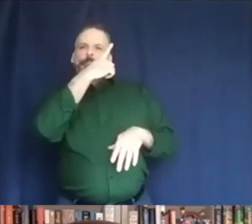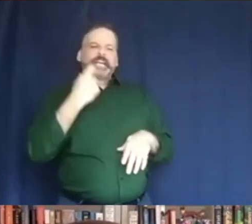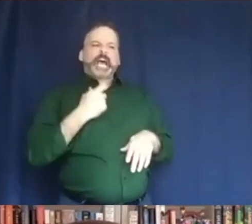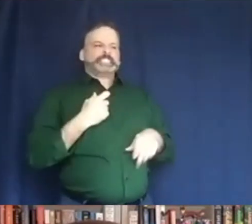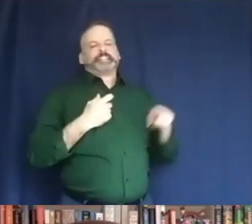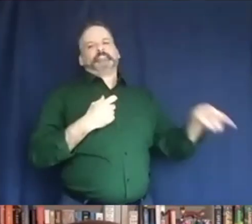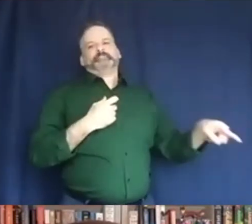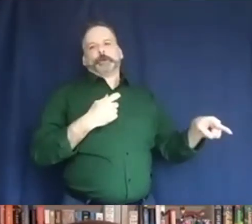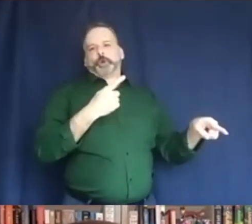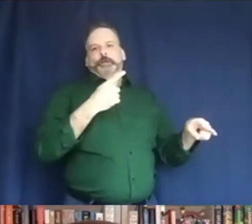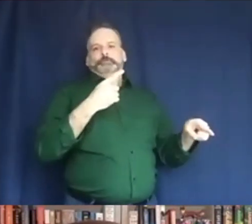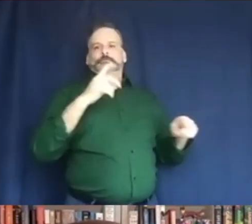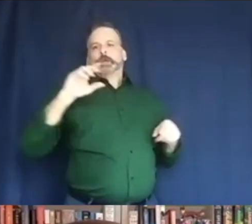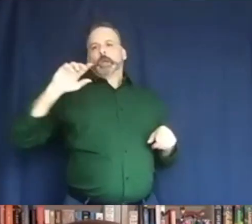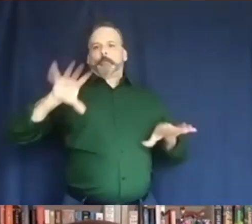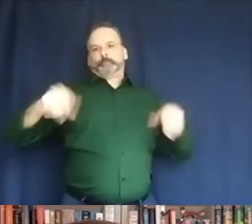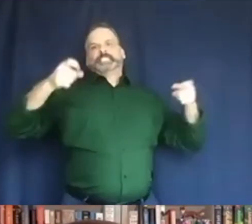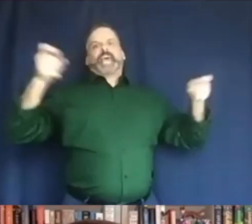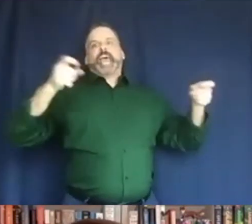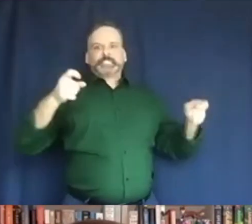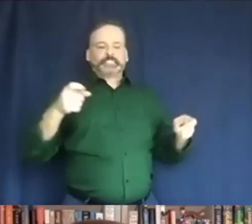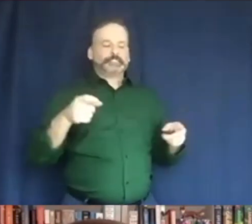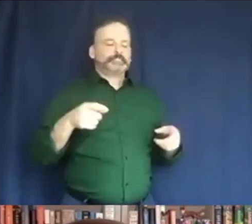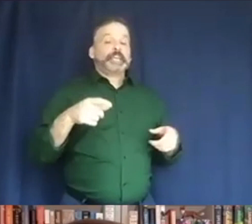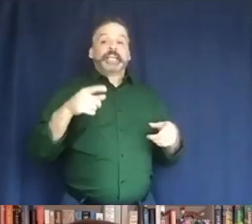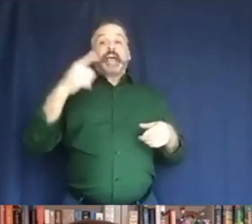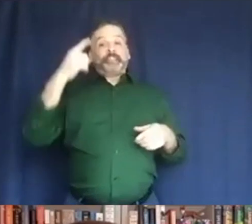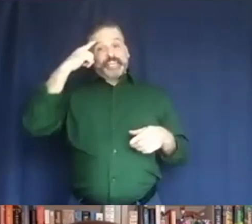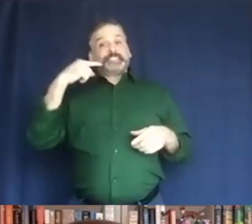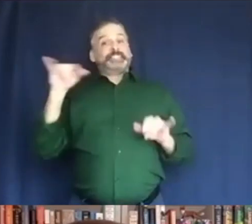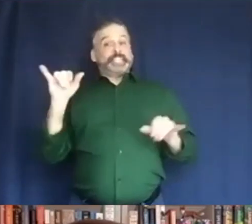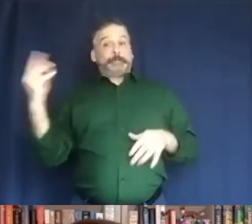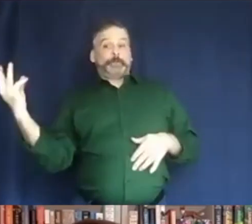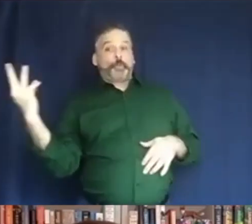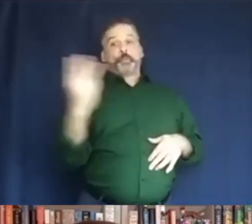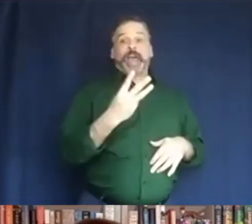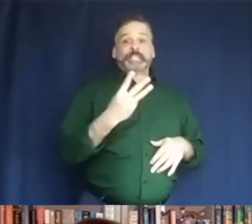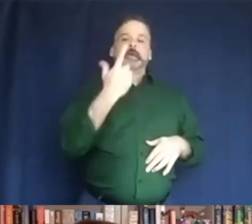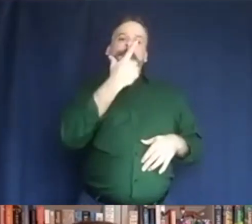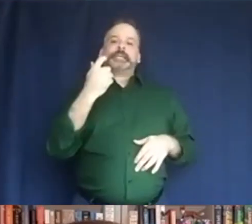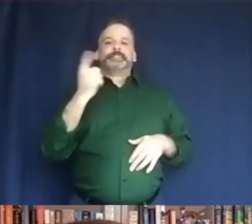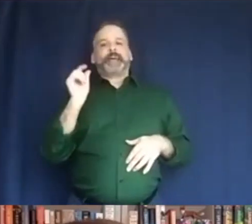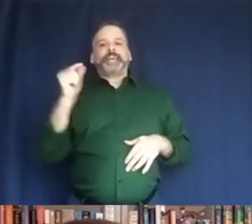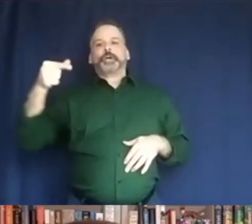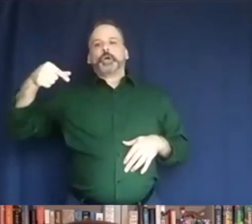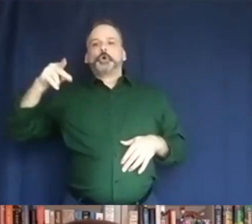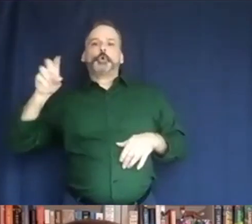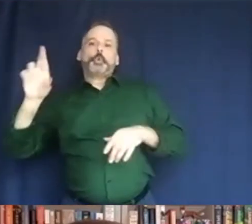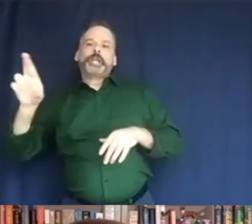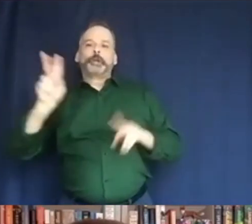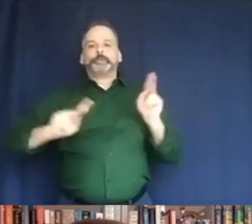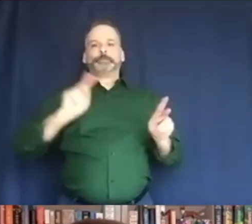of like, oh, queer folks or marginalized people, oh, it's because they're a fox spirit, like they're seductive or